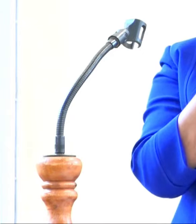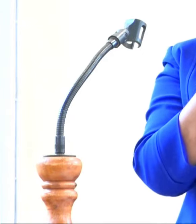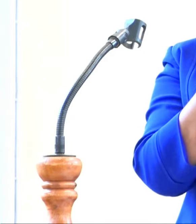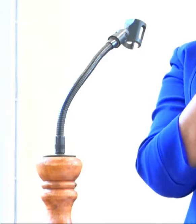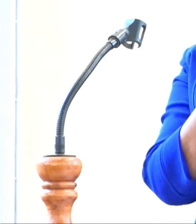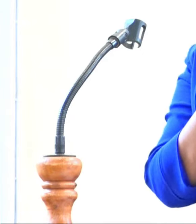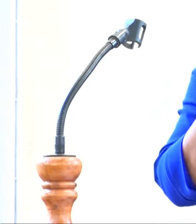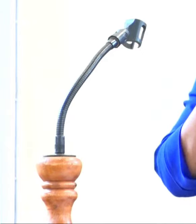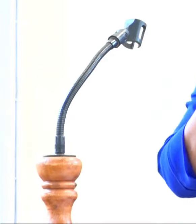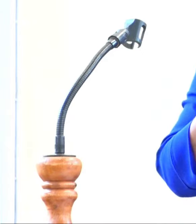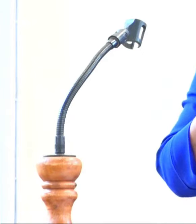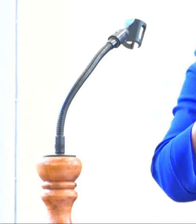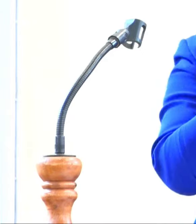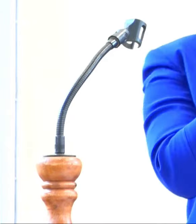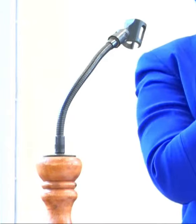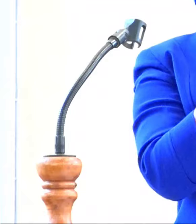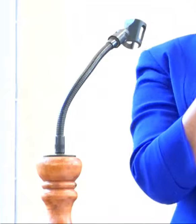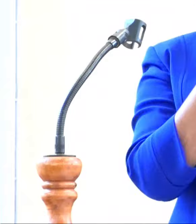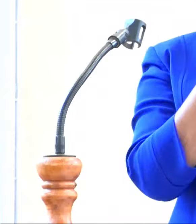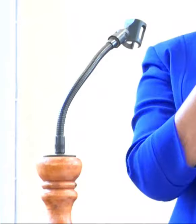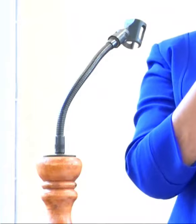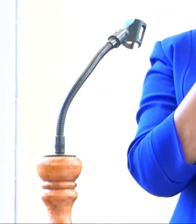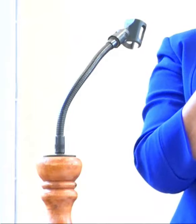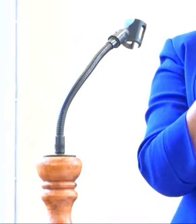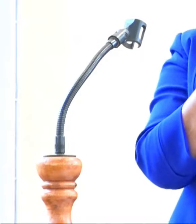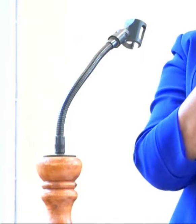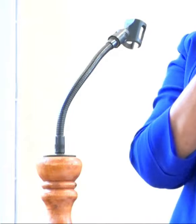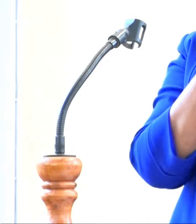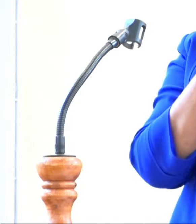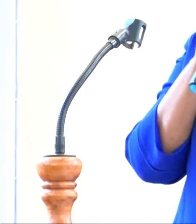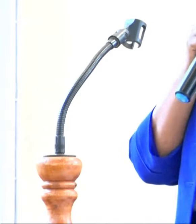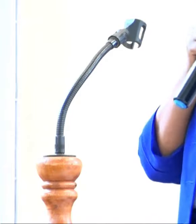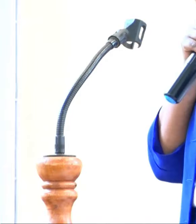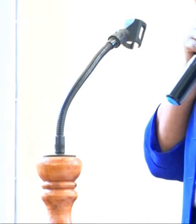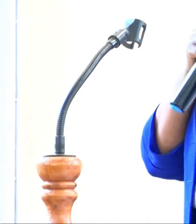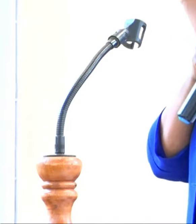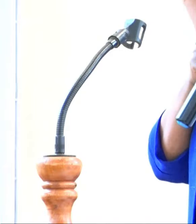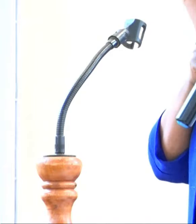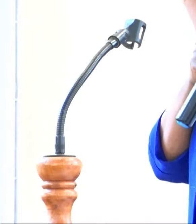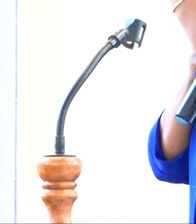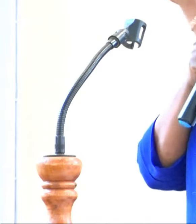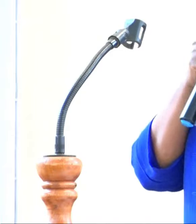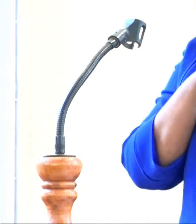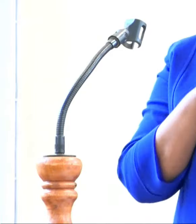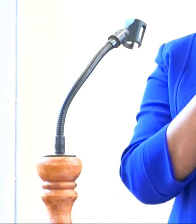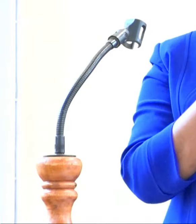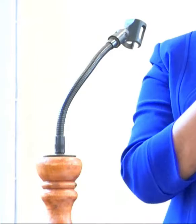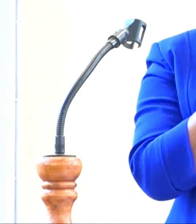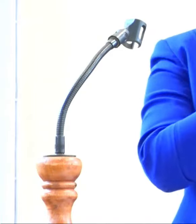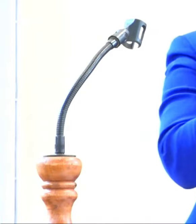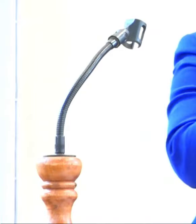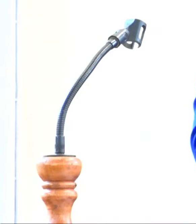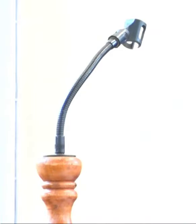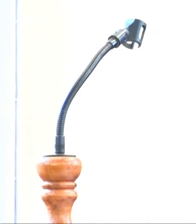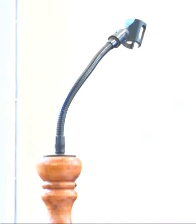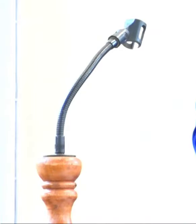became human, but he is still divine. He was looking at Jesus, the full man, and Jesus, the